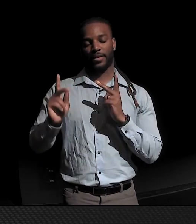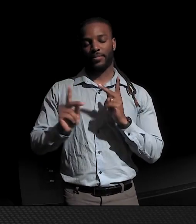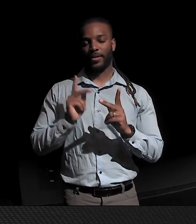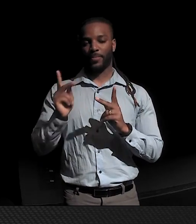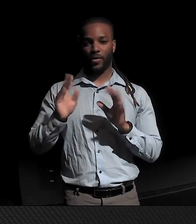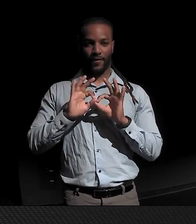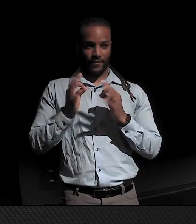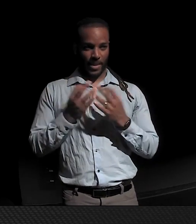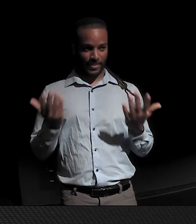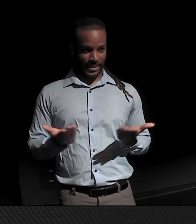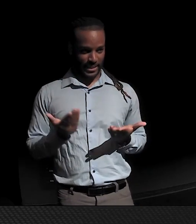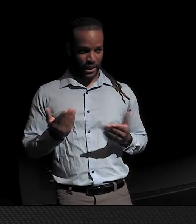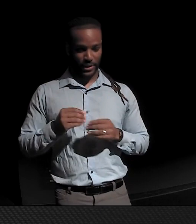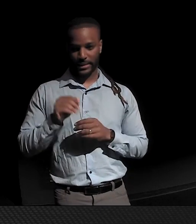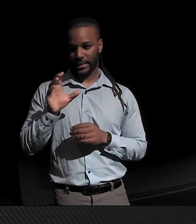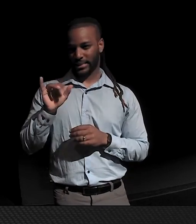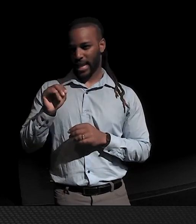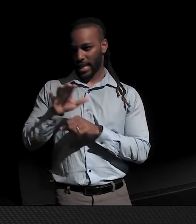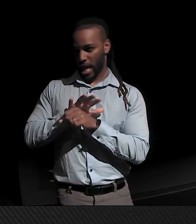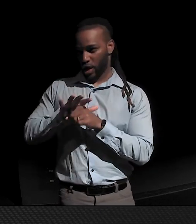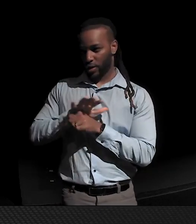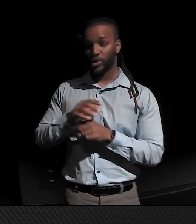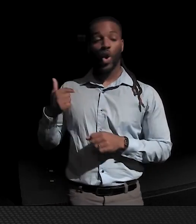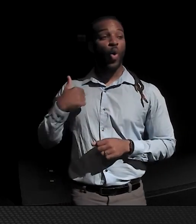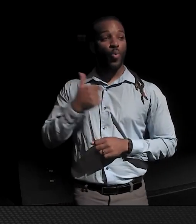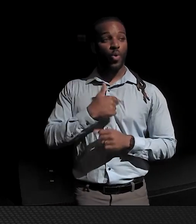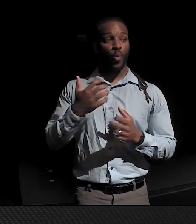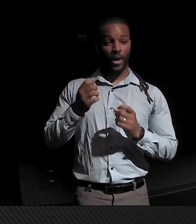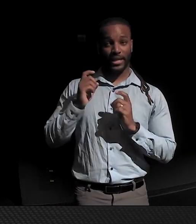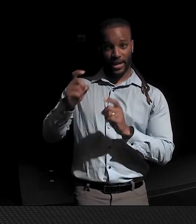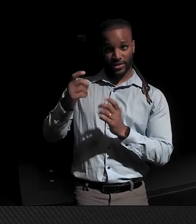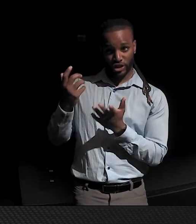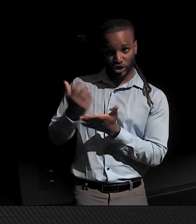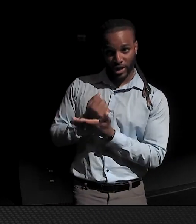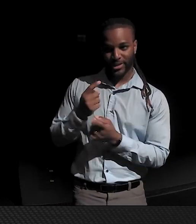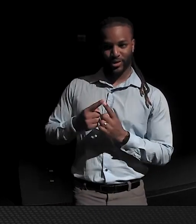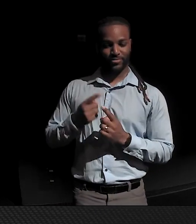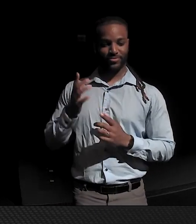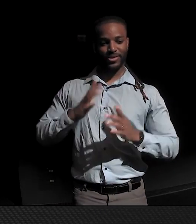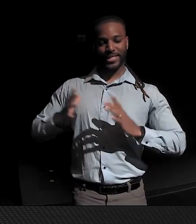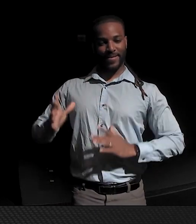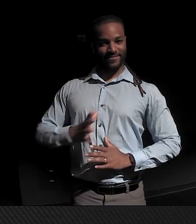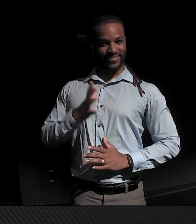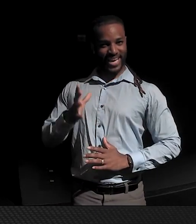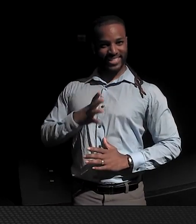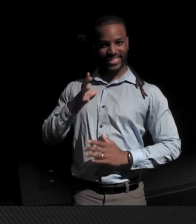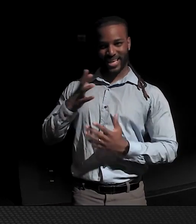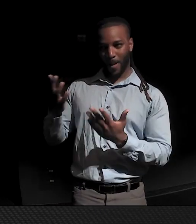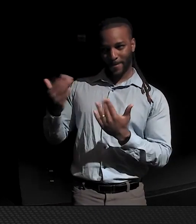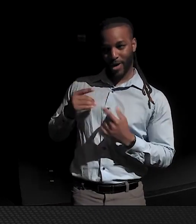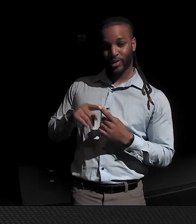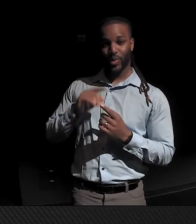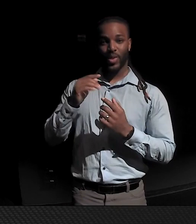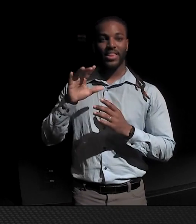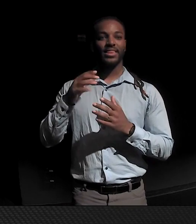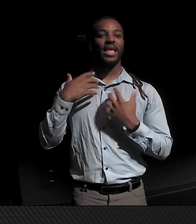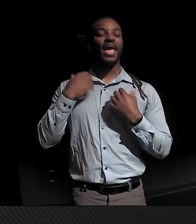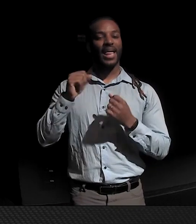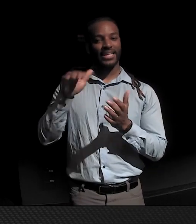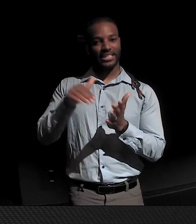families in the greater Cincinnati area. So we want to give you the chance to get fancy, come out to the Healing